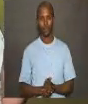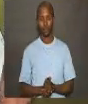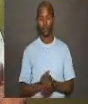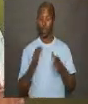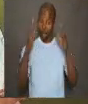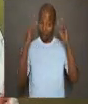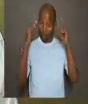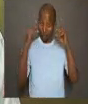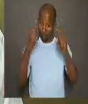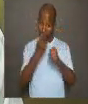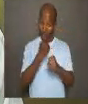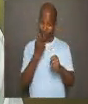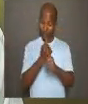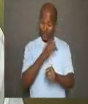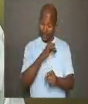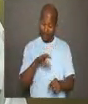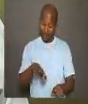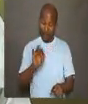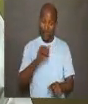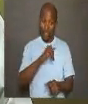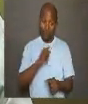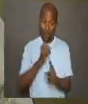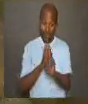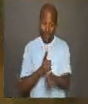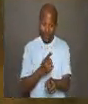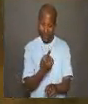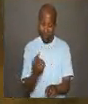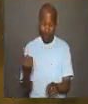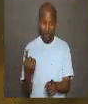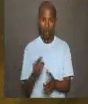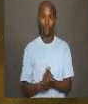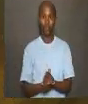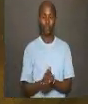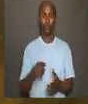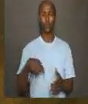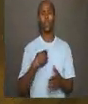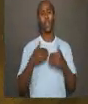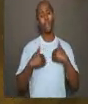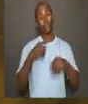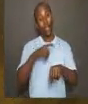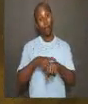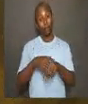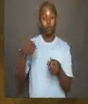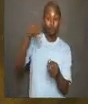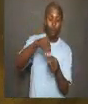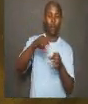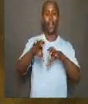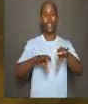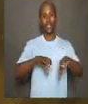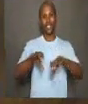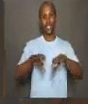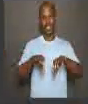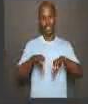I hope that you found the same answers, everyone. We have time for one more activity.